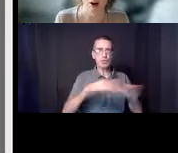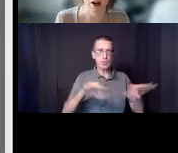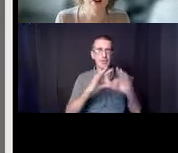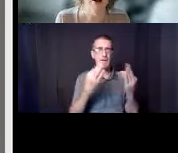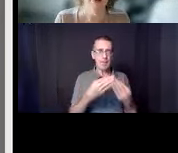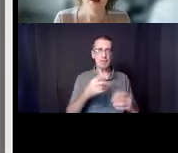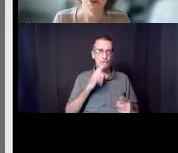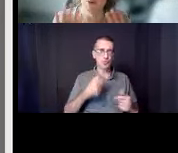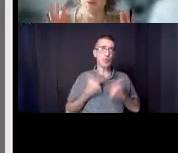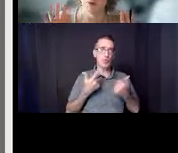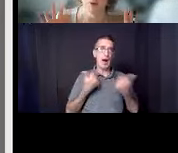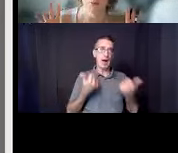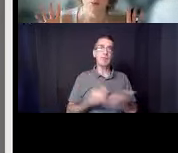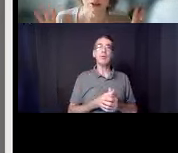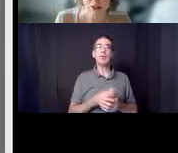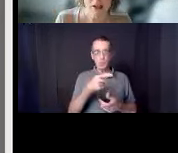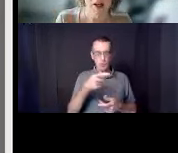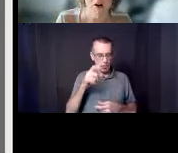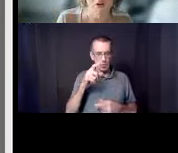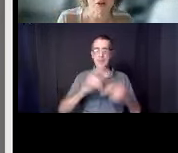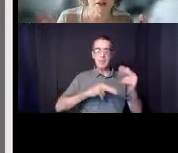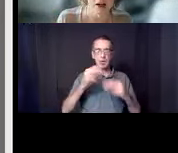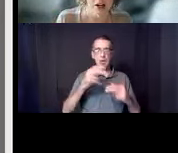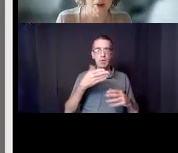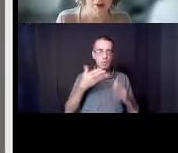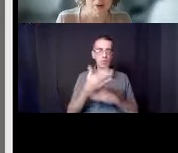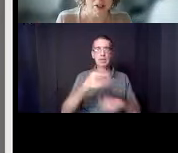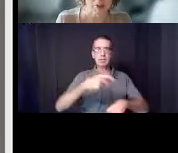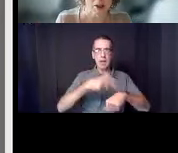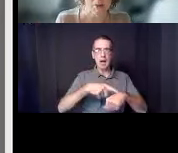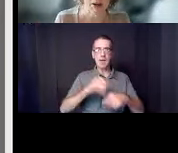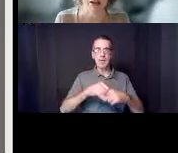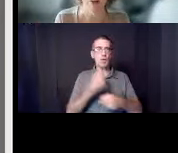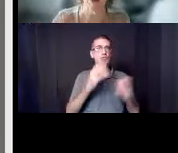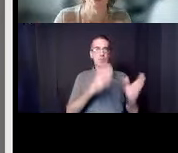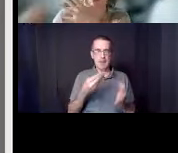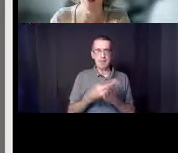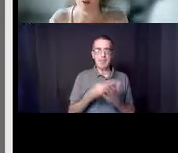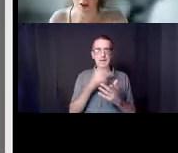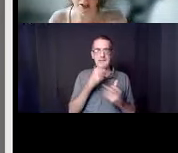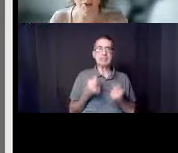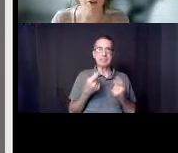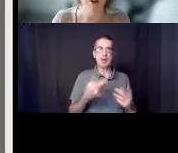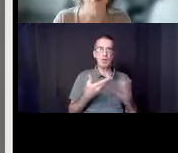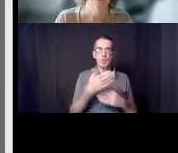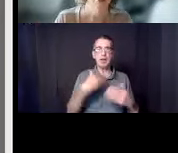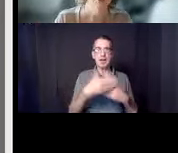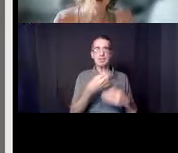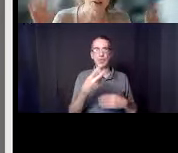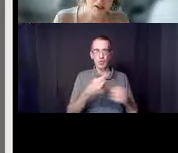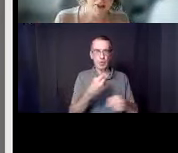families thrive, you're building over this time that the rescue plan money is being spent over the next few